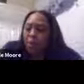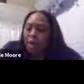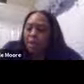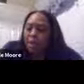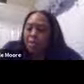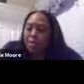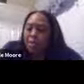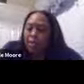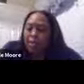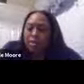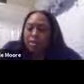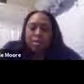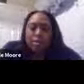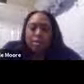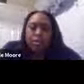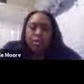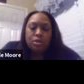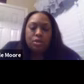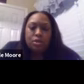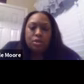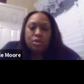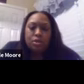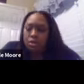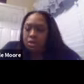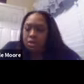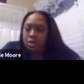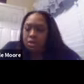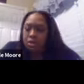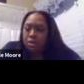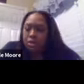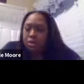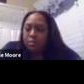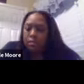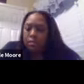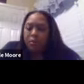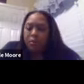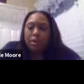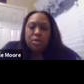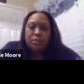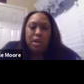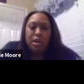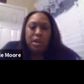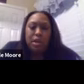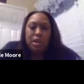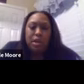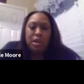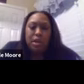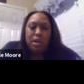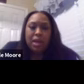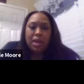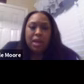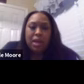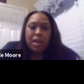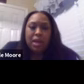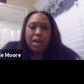the 600 students is just a complete waste of time. We should definitely be looking at a couple of different floor plans of 800